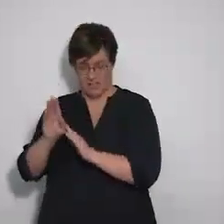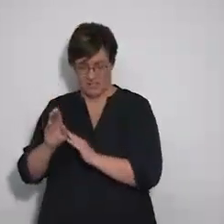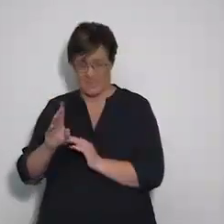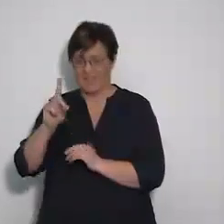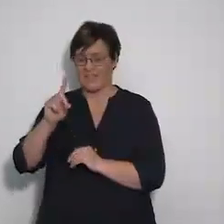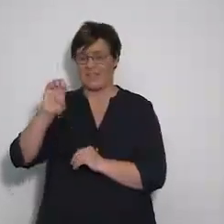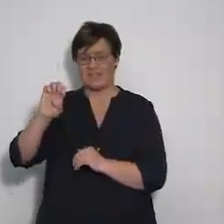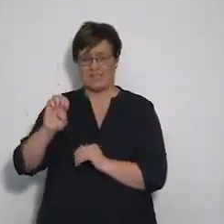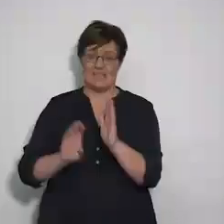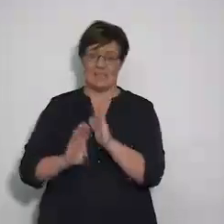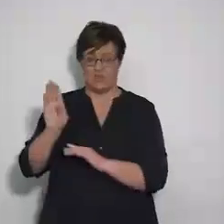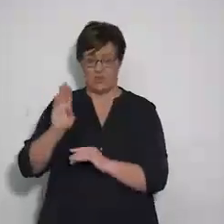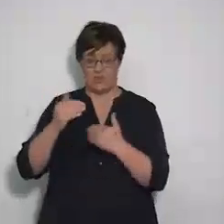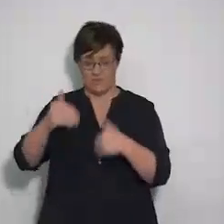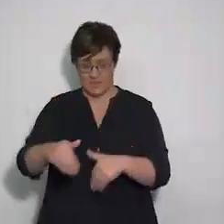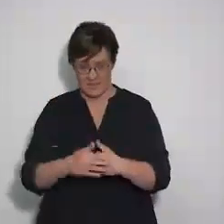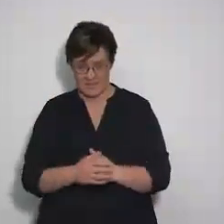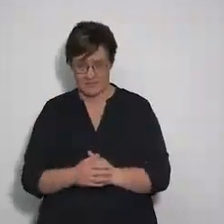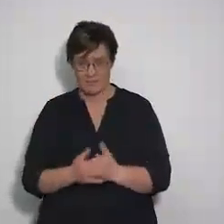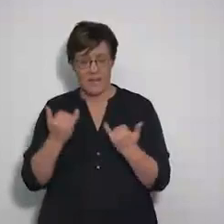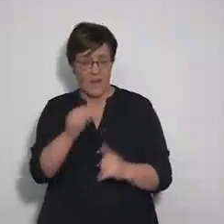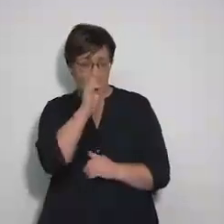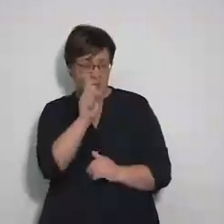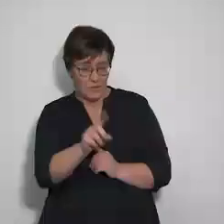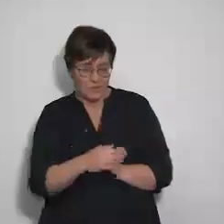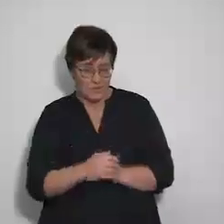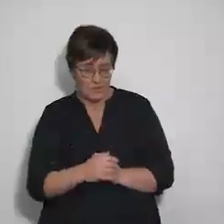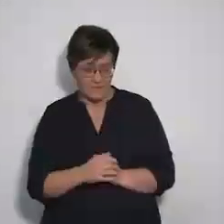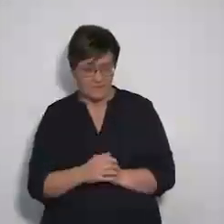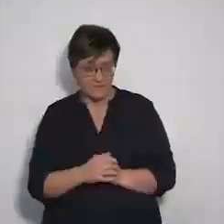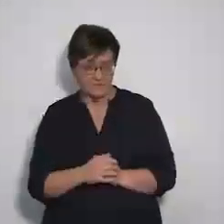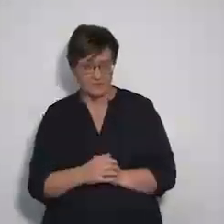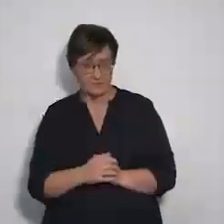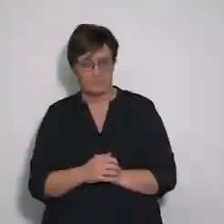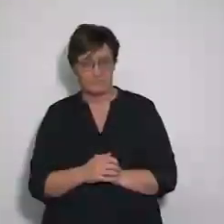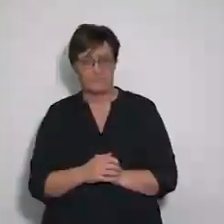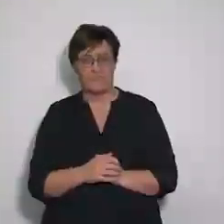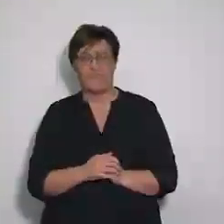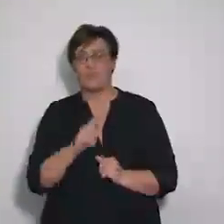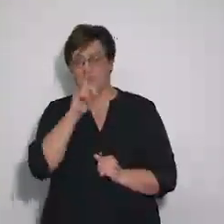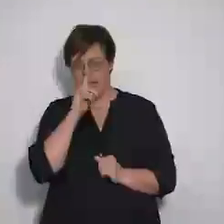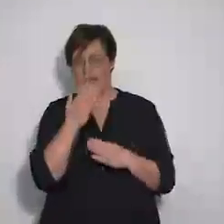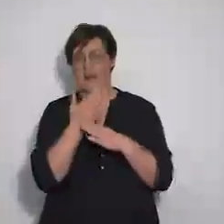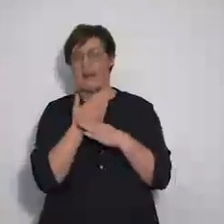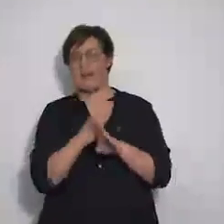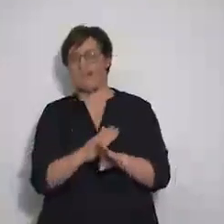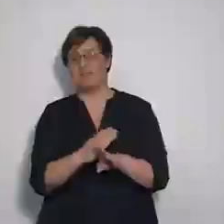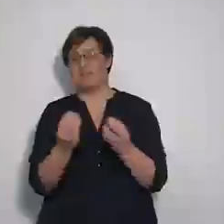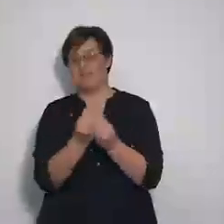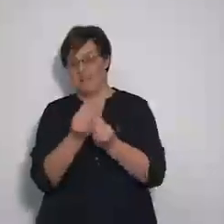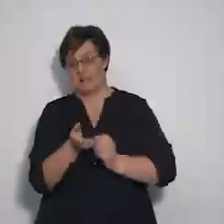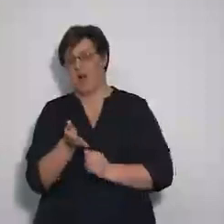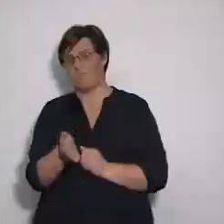deceleration phase. What we're seeing now is the effect of